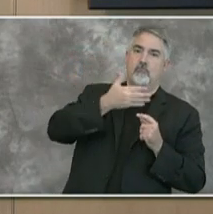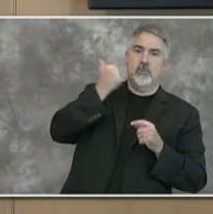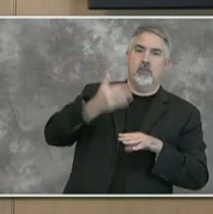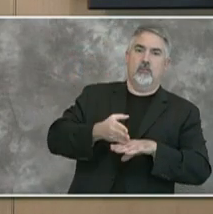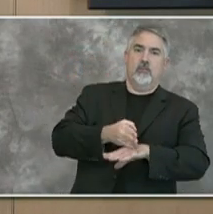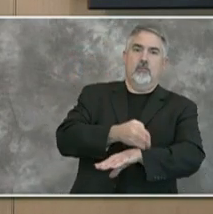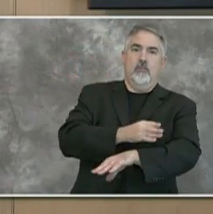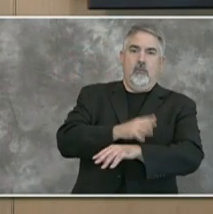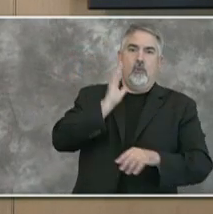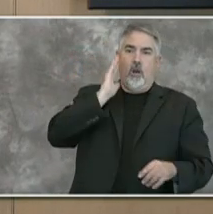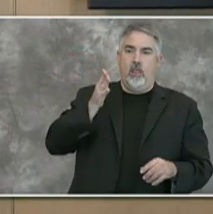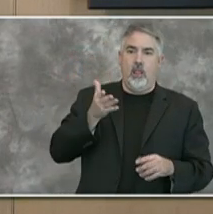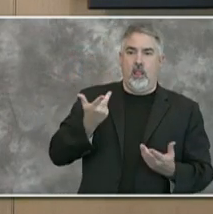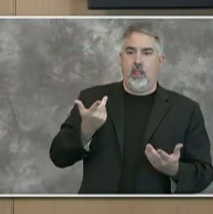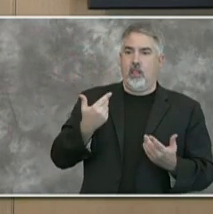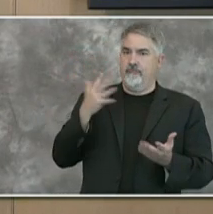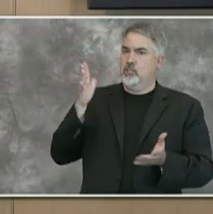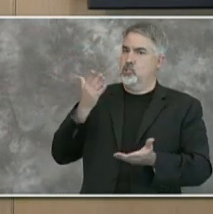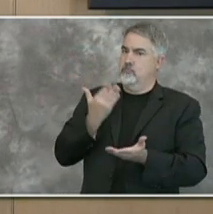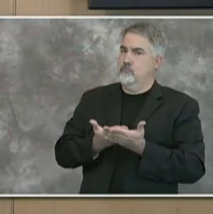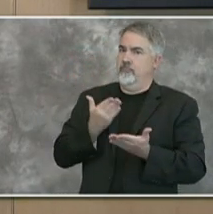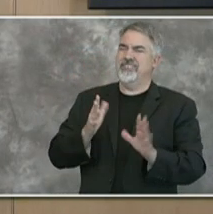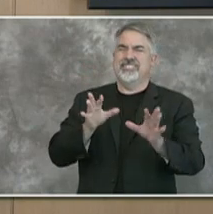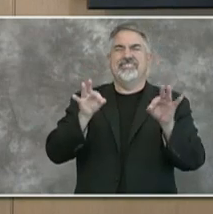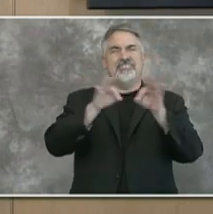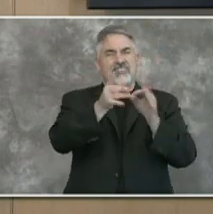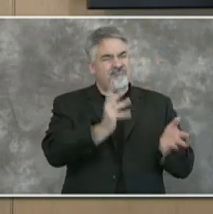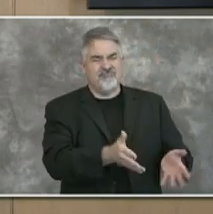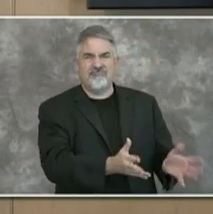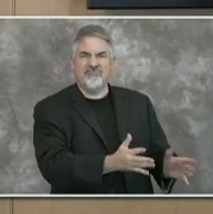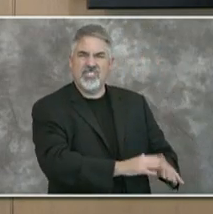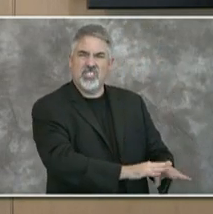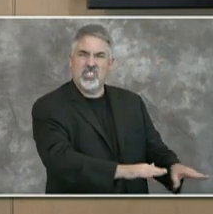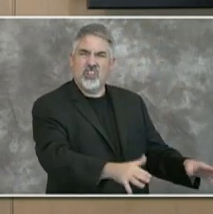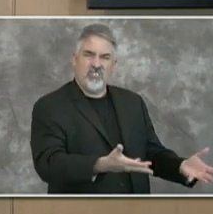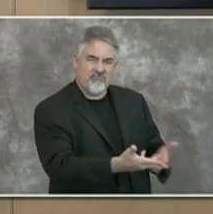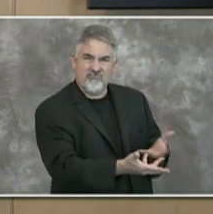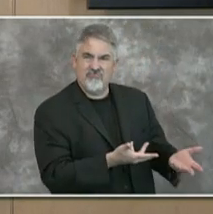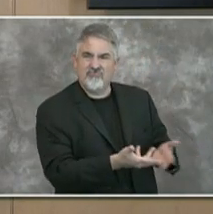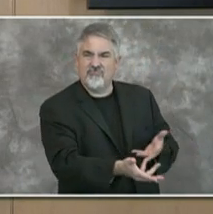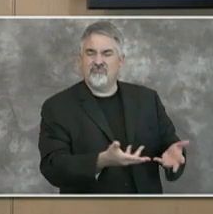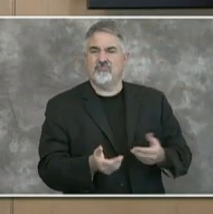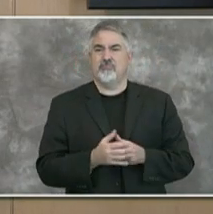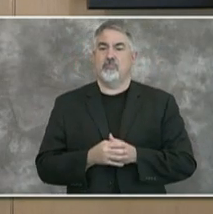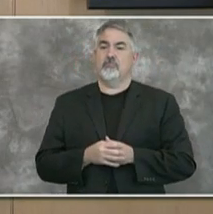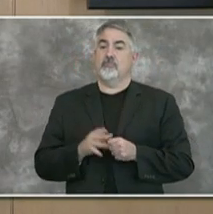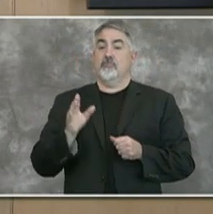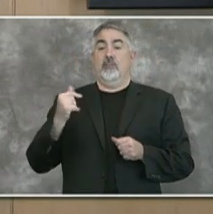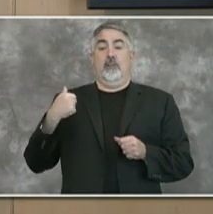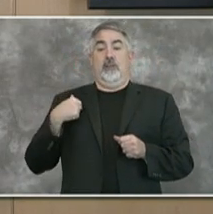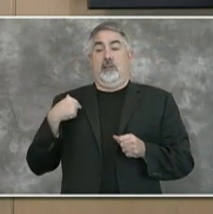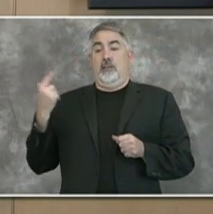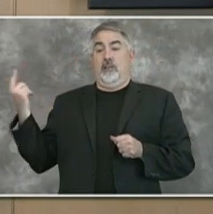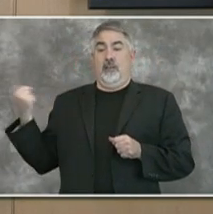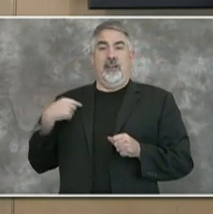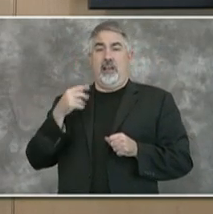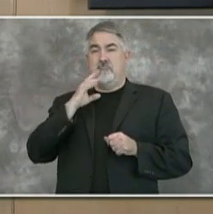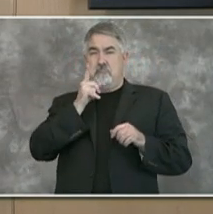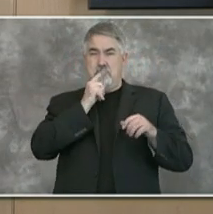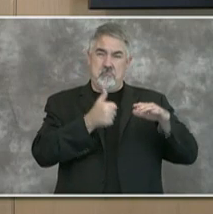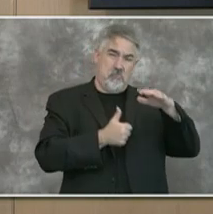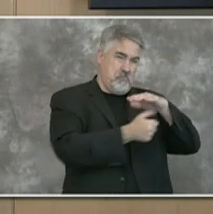And we want to be very emphatic about that. And of course, the current episode isn't just about quarantine. It's not just about